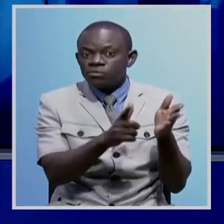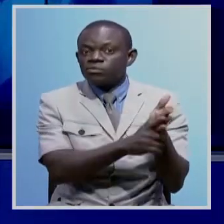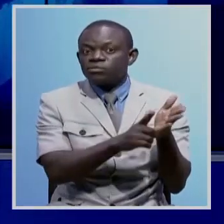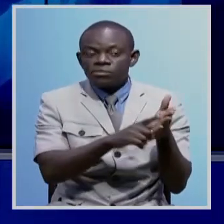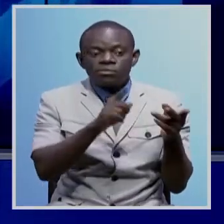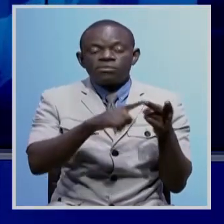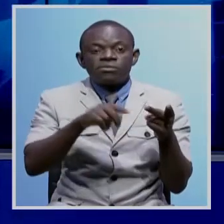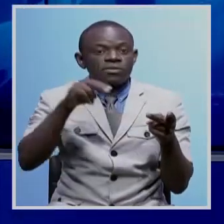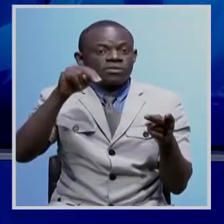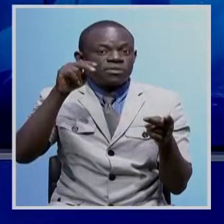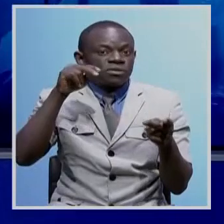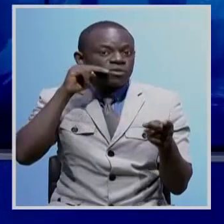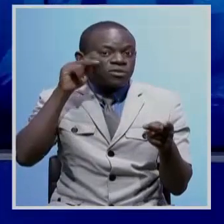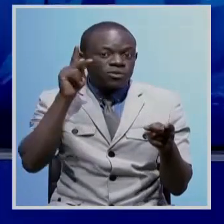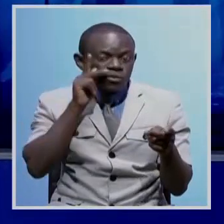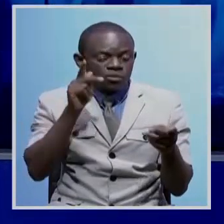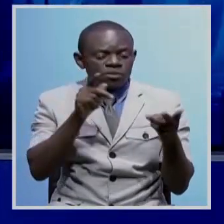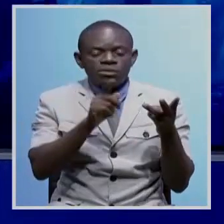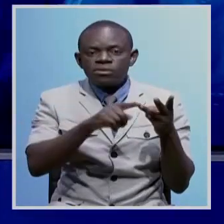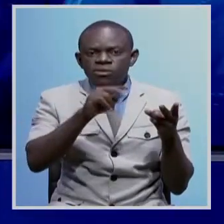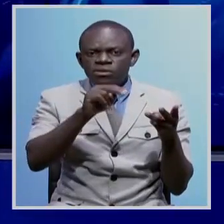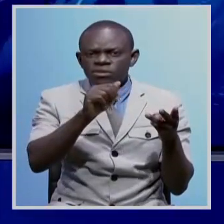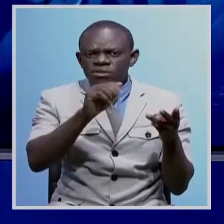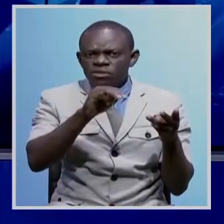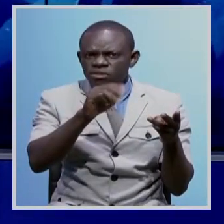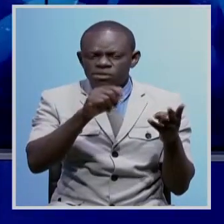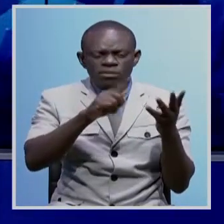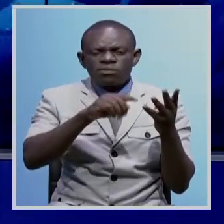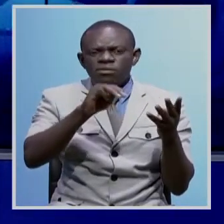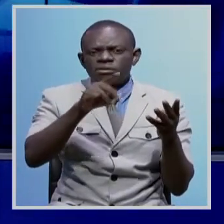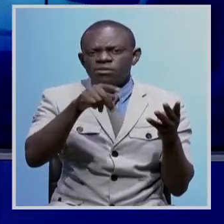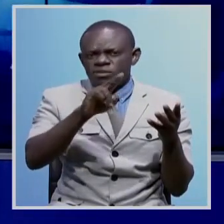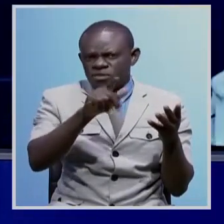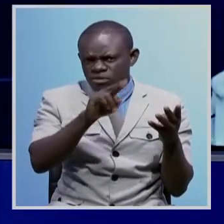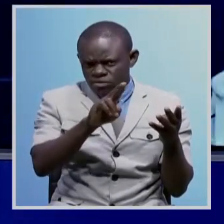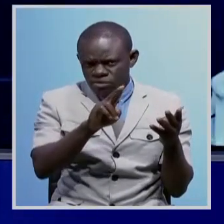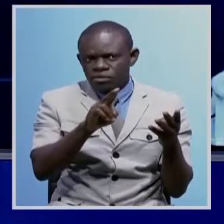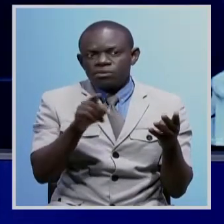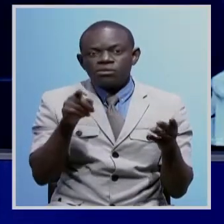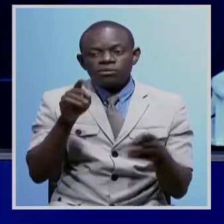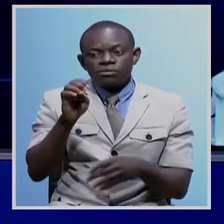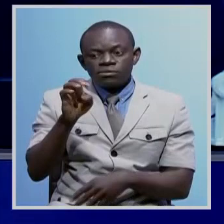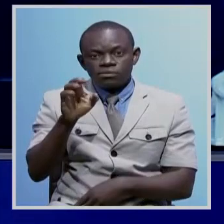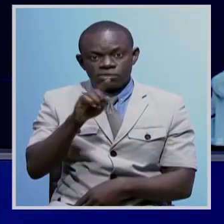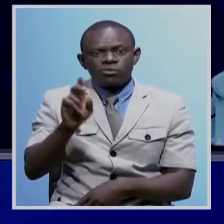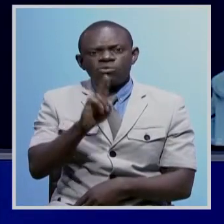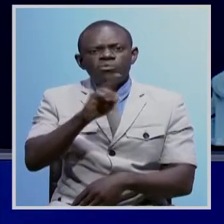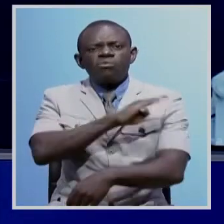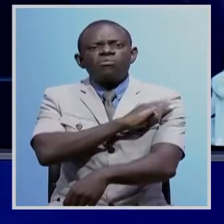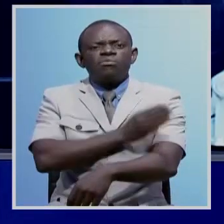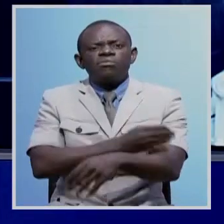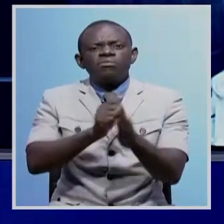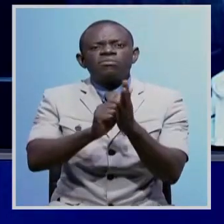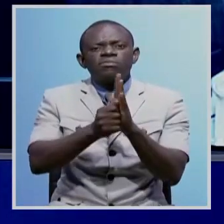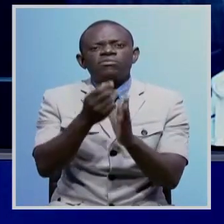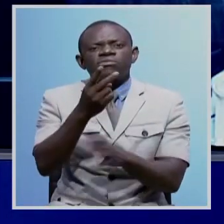says that the ECZ has invoked Article 229 and provisions of the Electoral Code of Conduct to suspend the PF's and